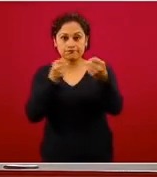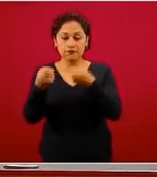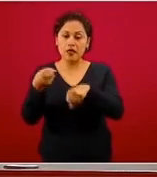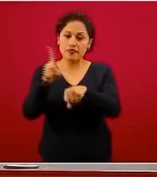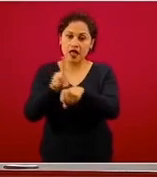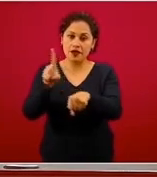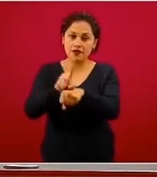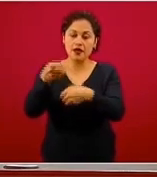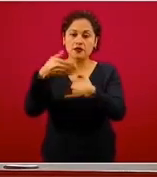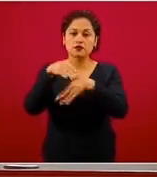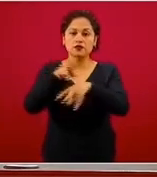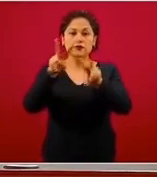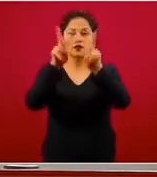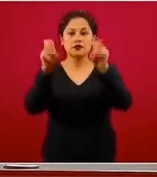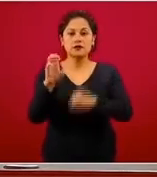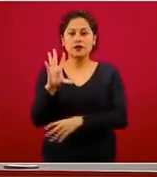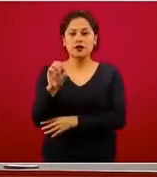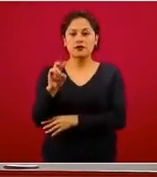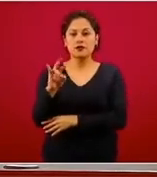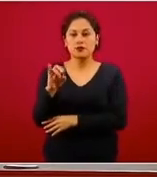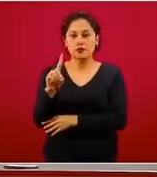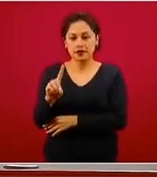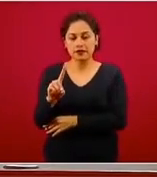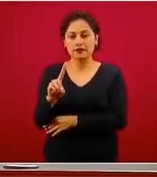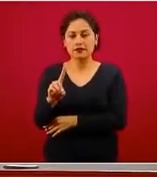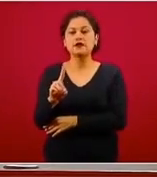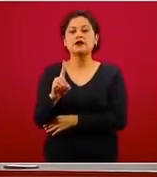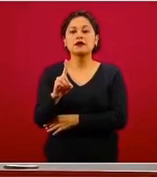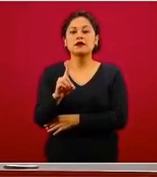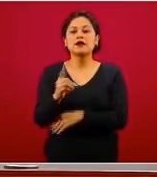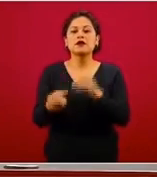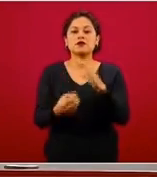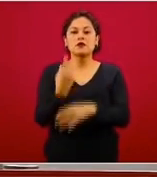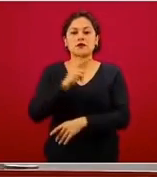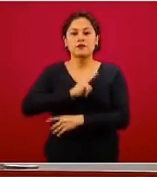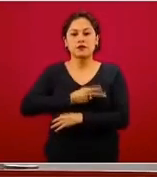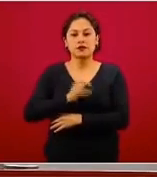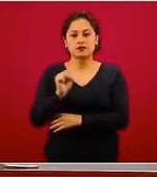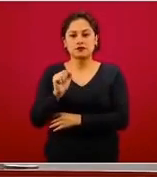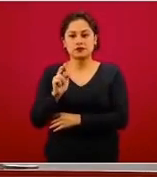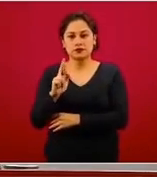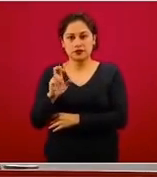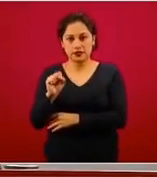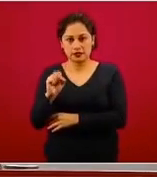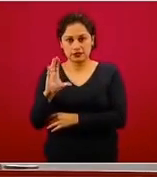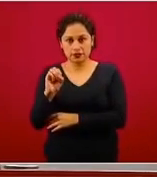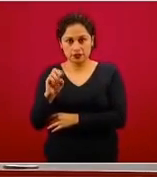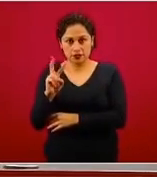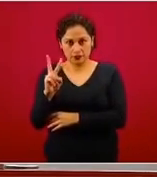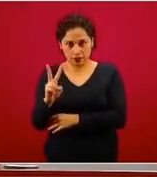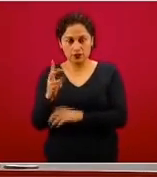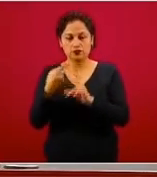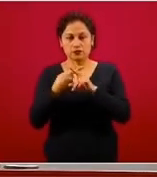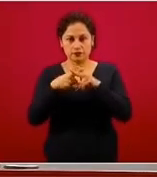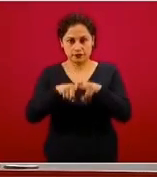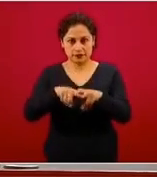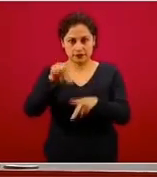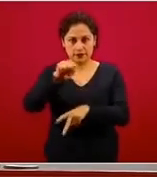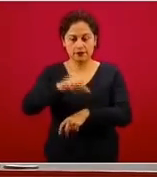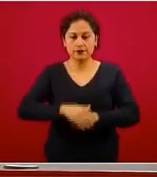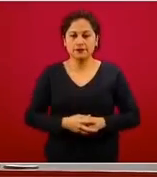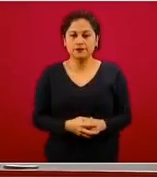press la conference pandemia regarding causada the por el nuevo coronavirus COVID-19 pandemic SARS-CoV-2. situation, which is a Hoy disease caused tenemos by the new